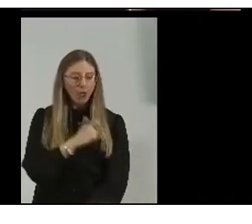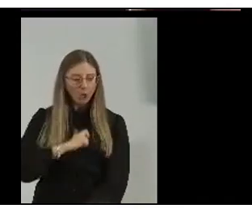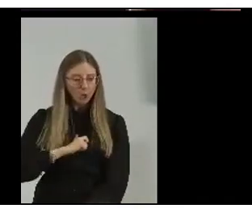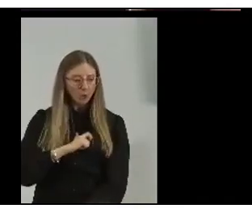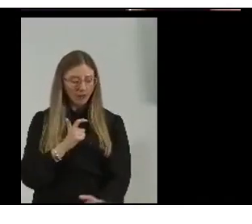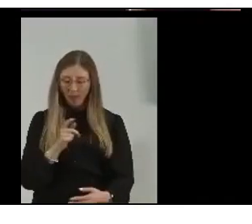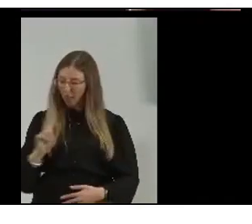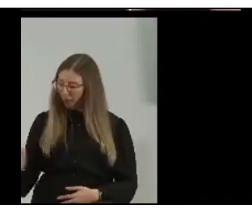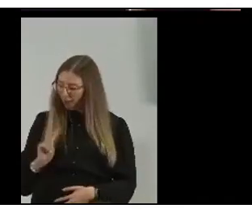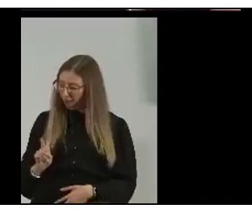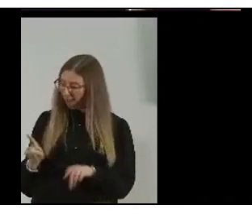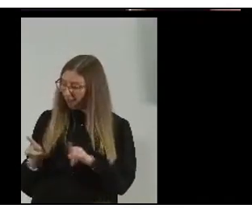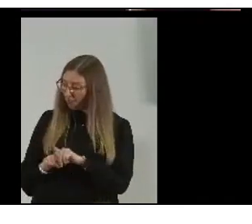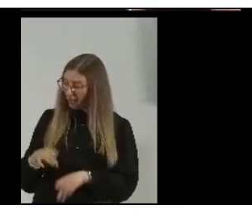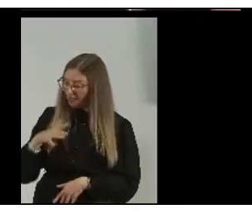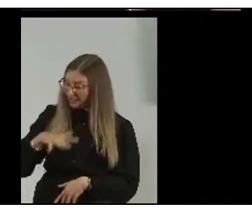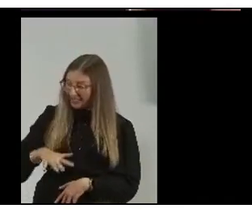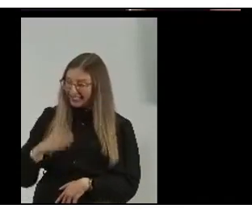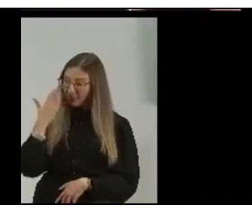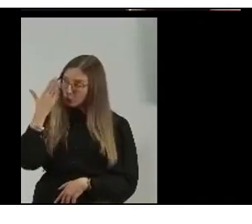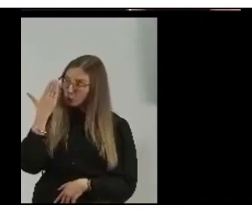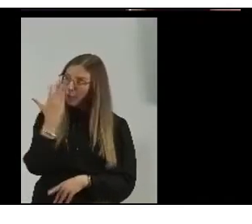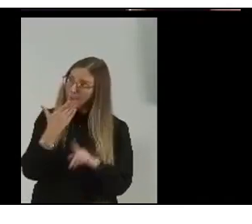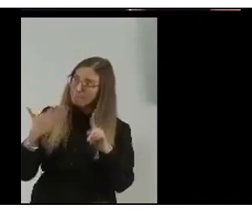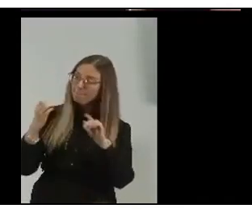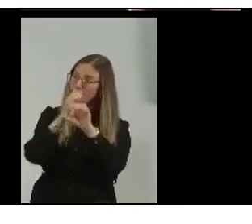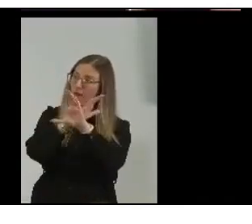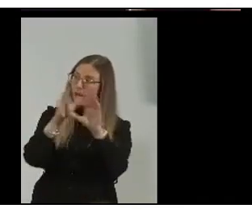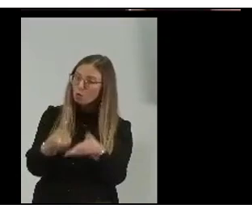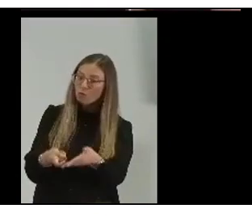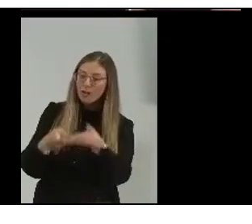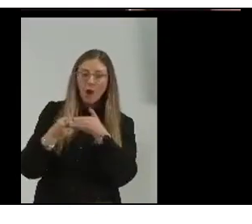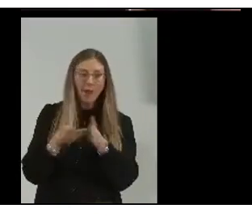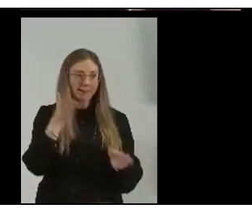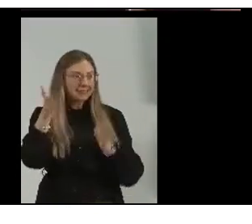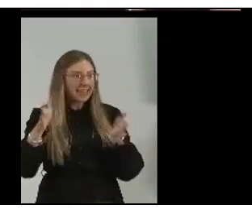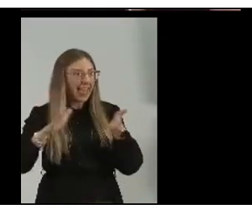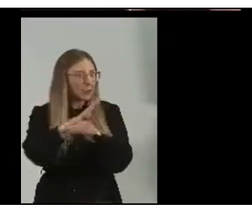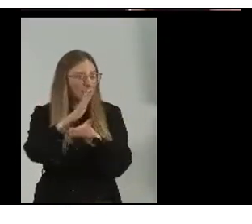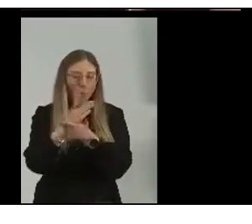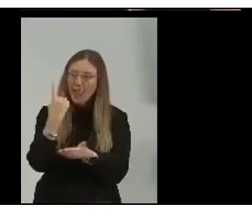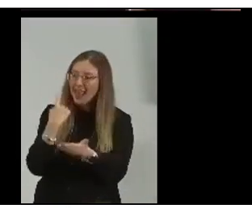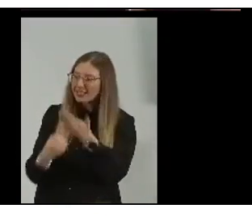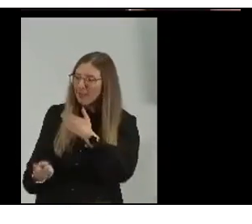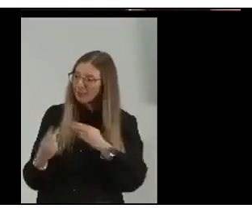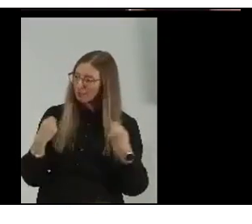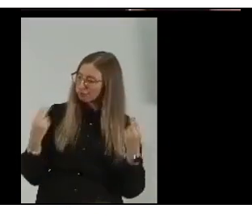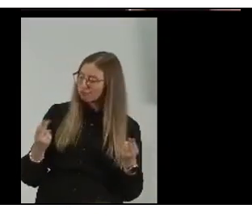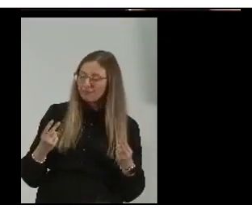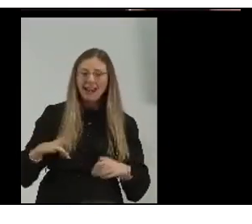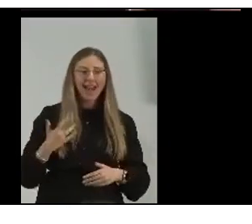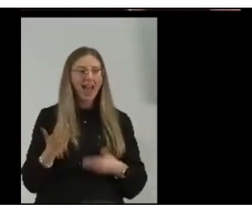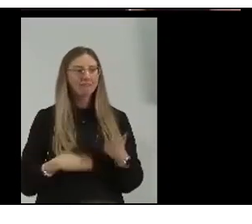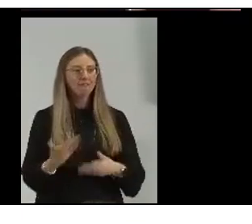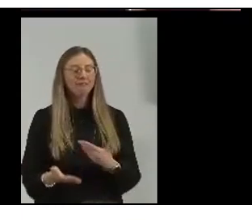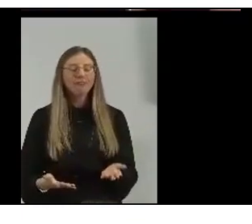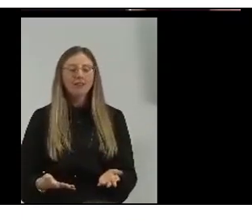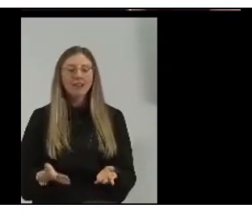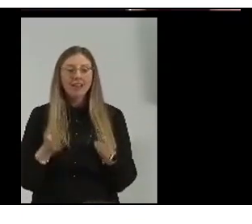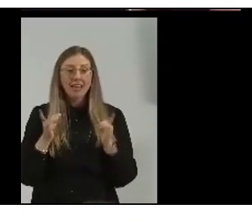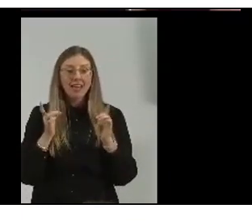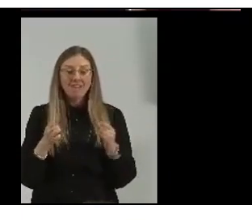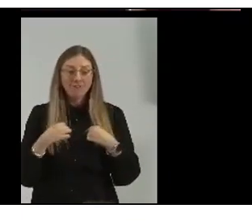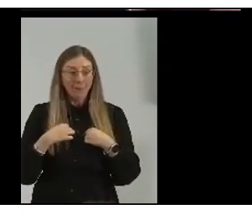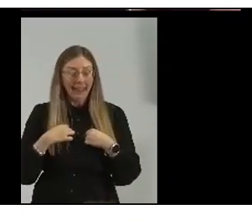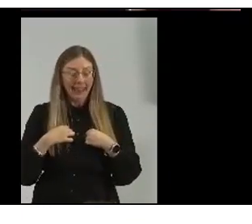you and me, they have the needs, the dreams, the requirements to go and enjoy an independent life. So I think that's the biggest